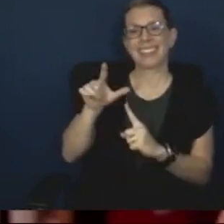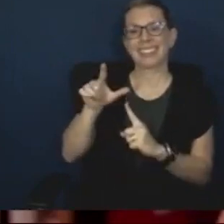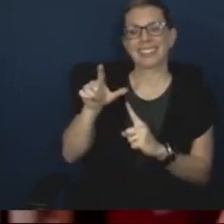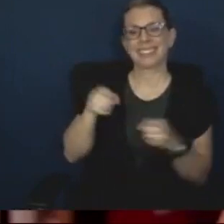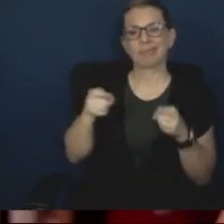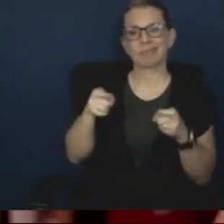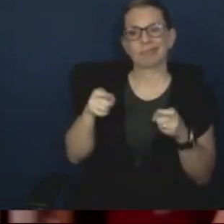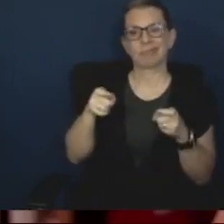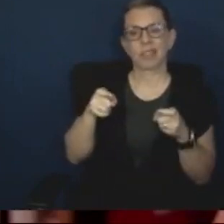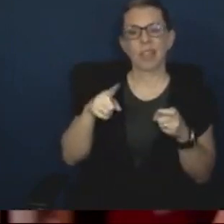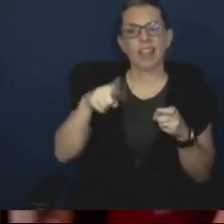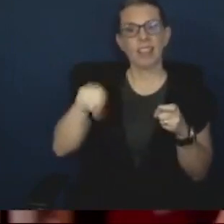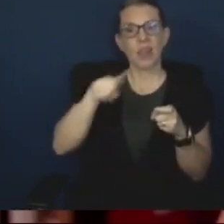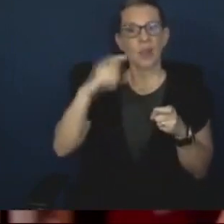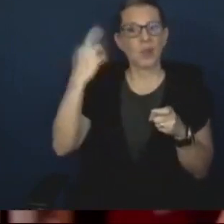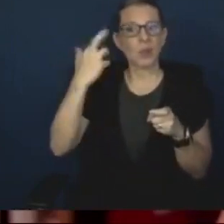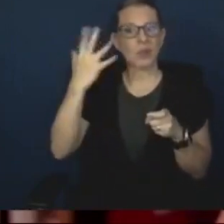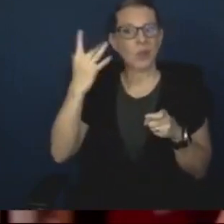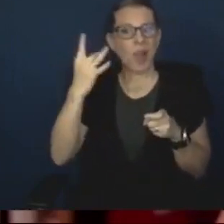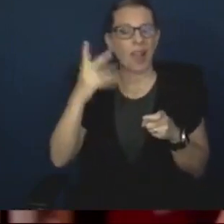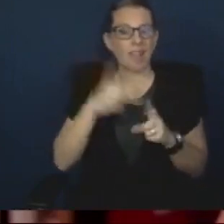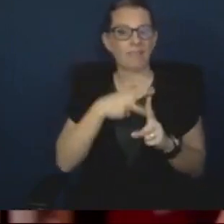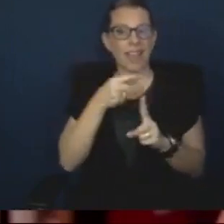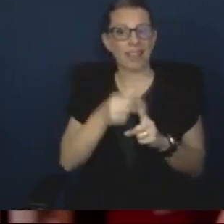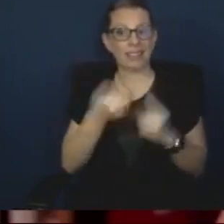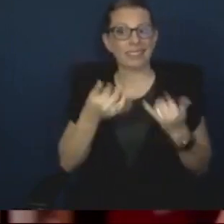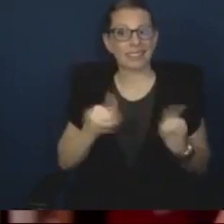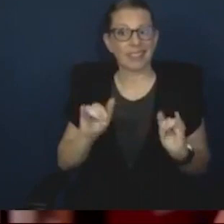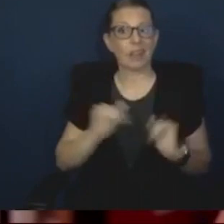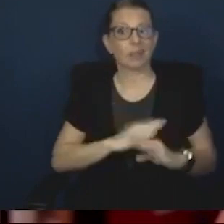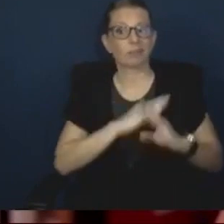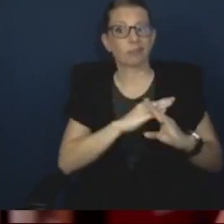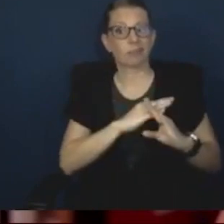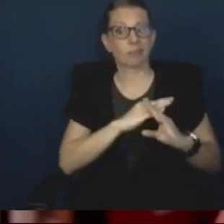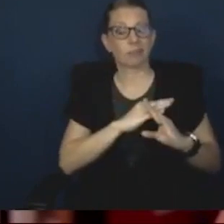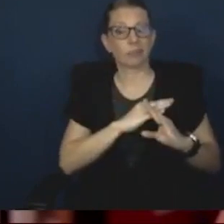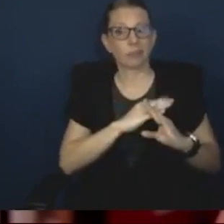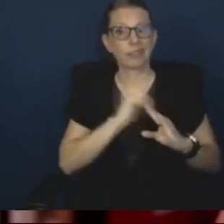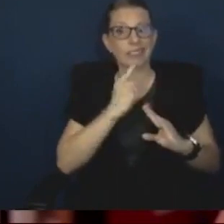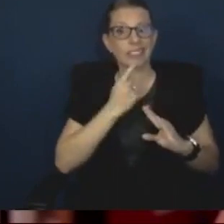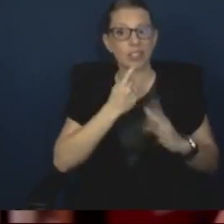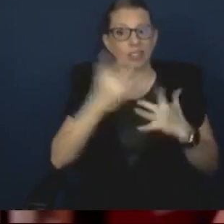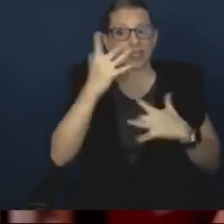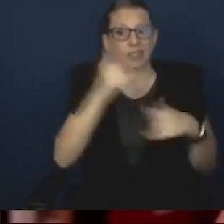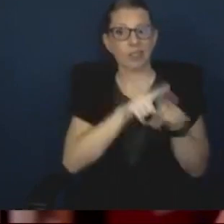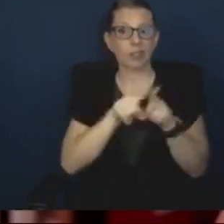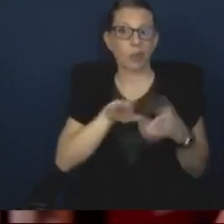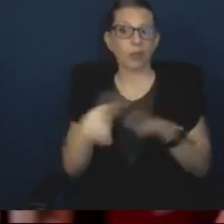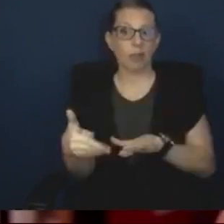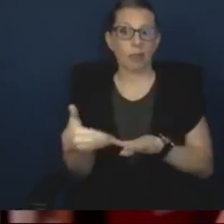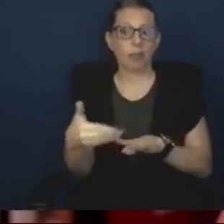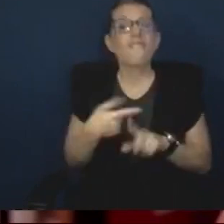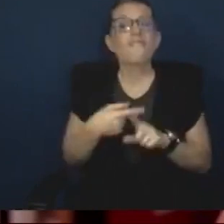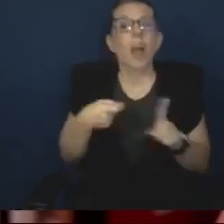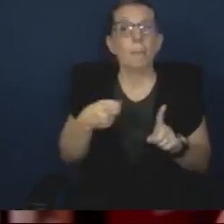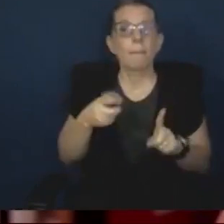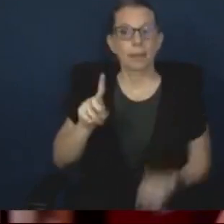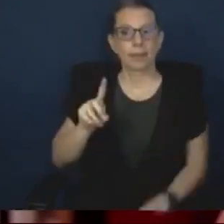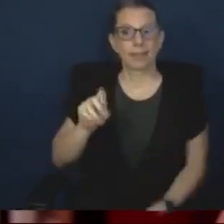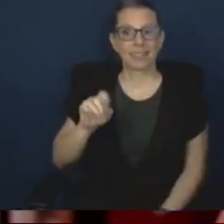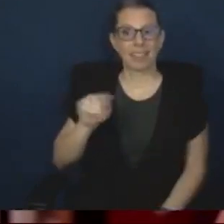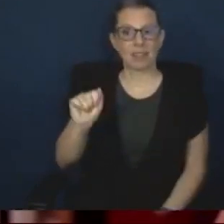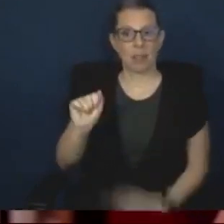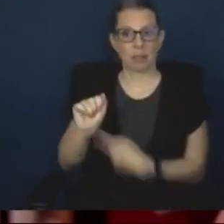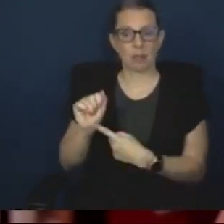to be the reason why the vaccines still prevent serious disease and death caused by Delta. So Delta is definitely